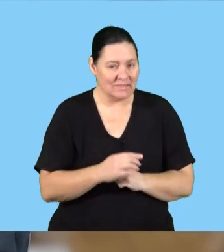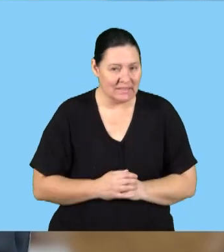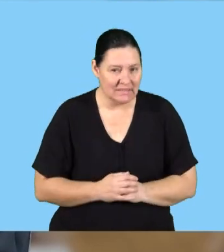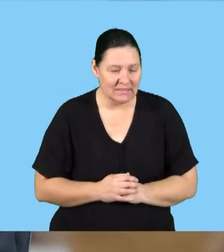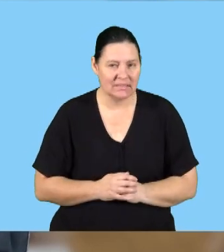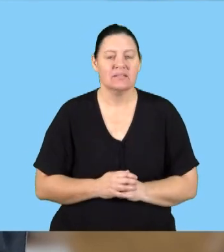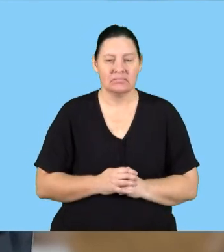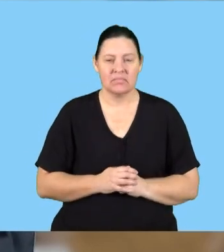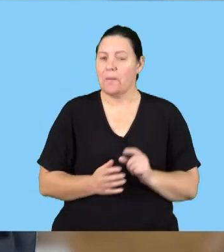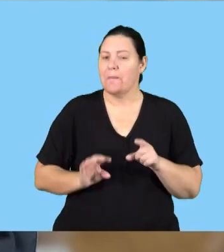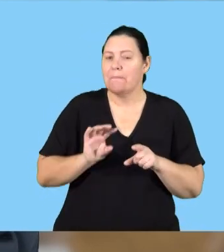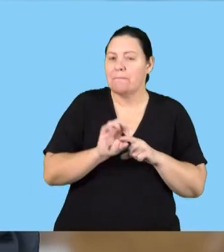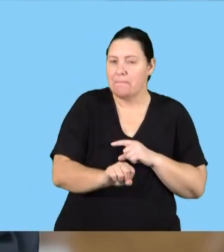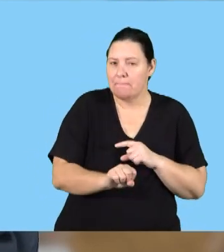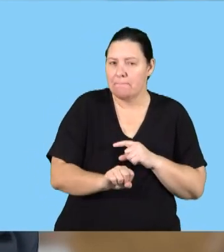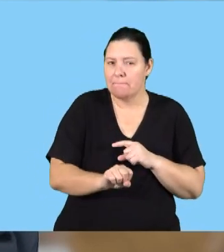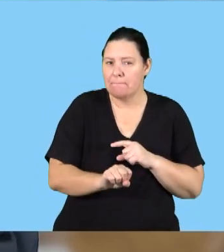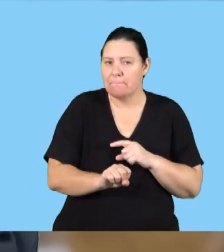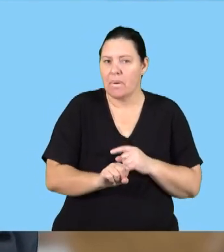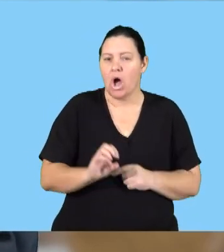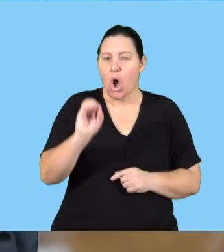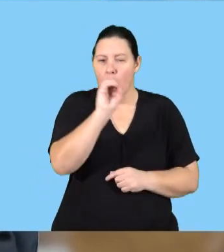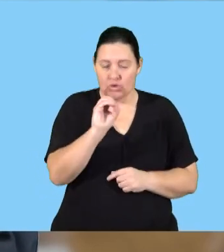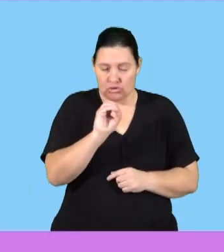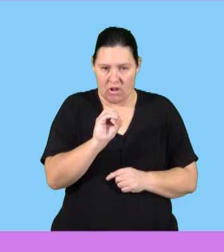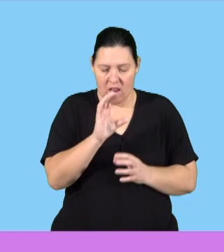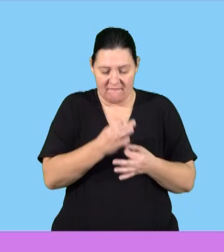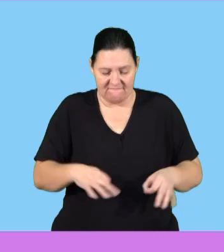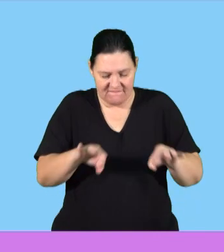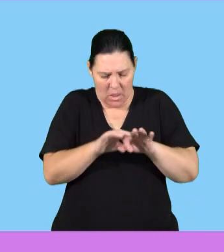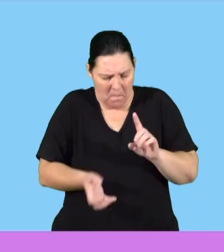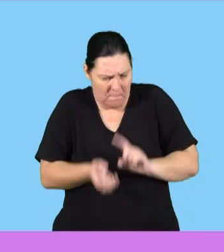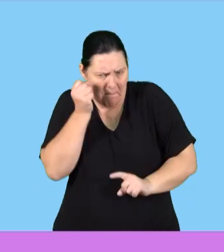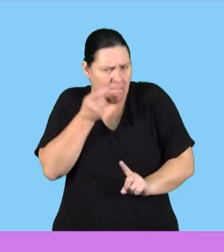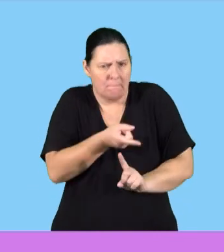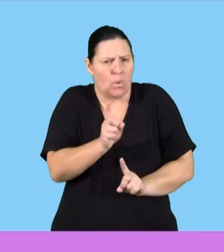Today, we will be dealing with determining the original value.